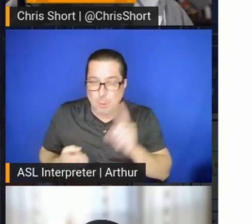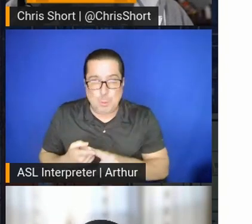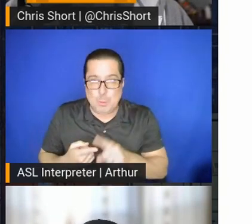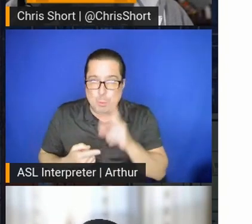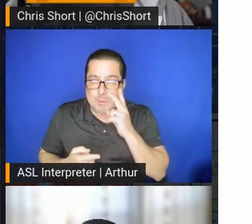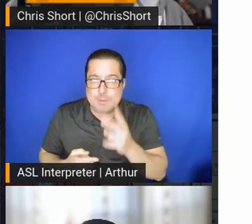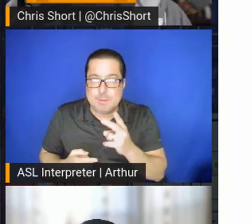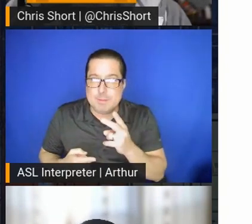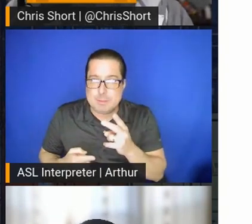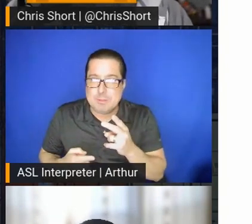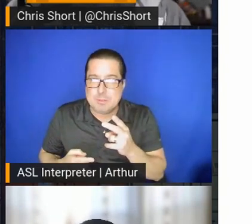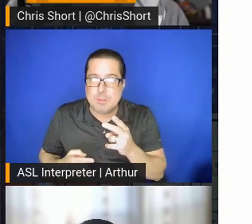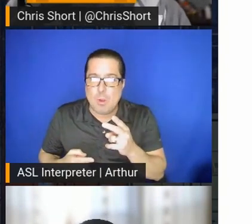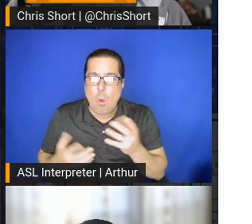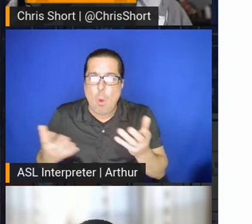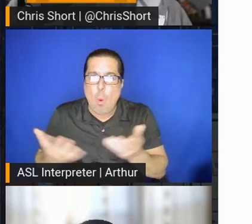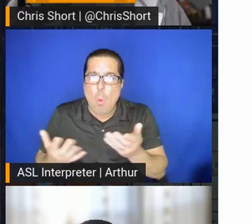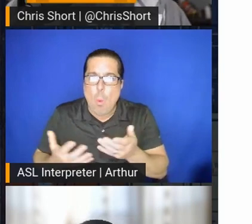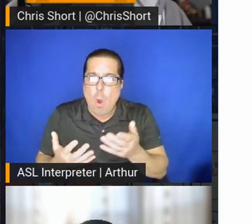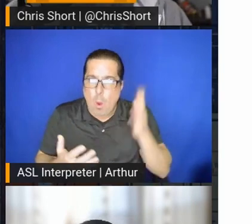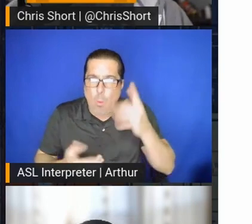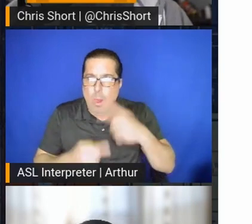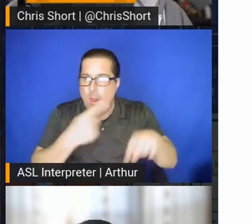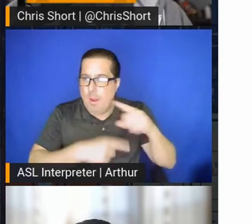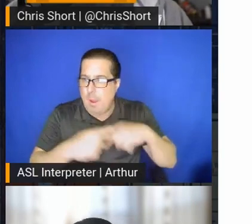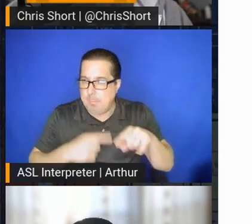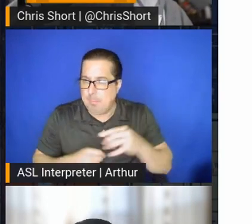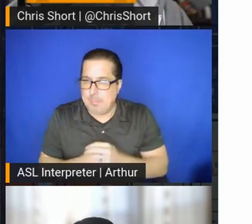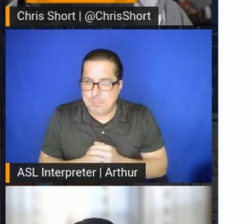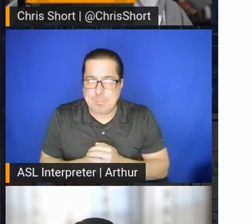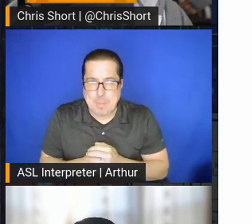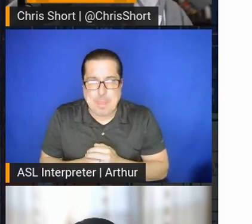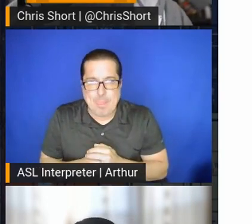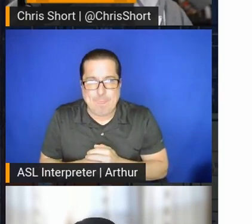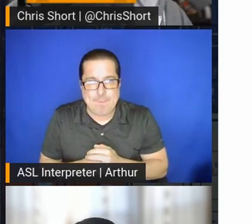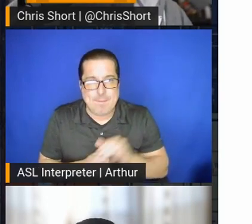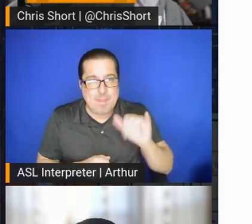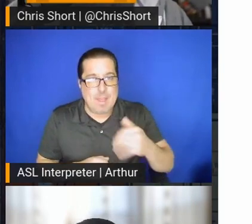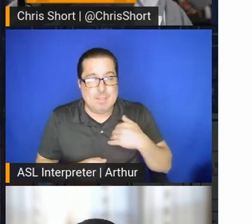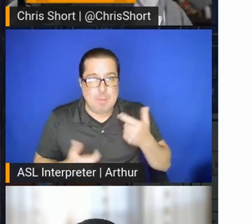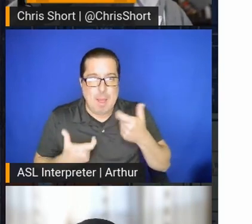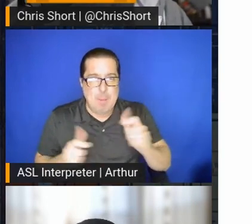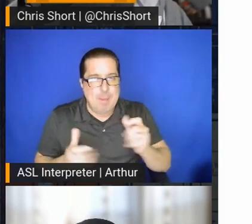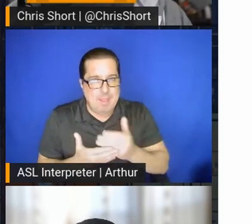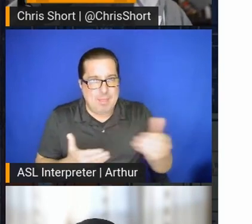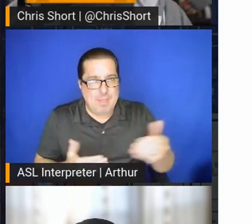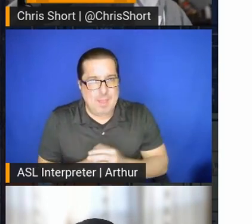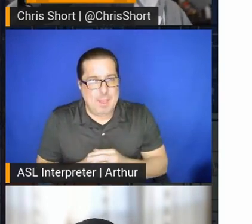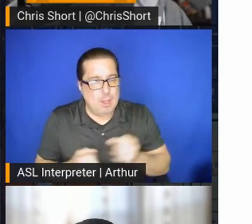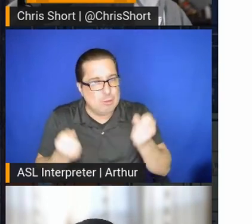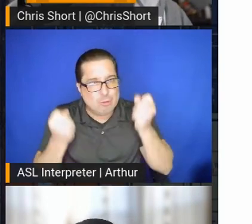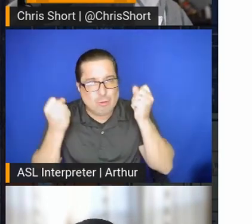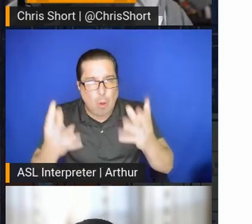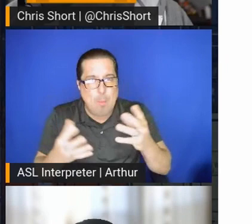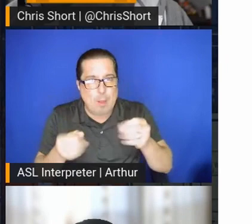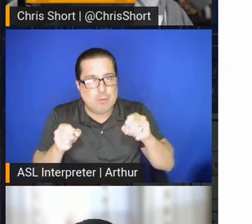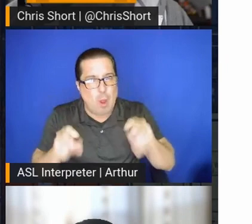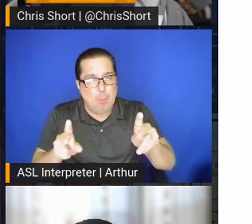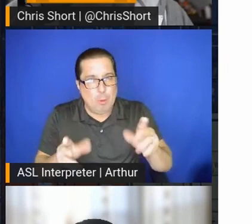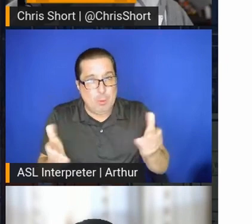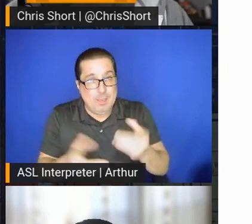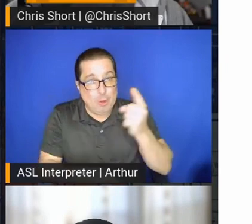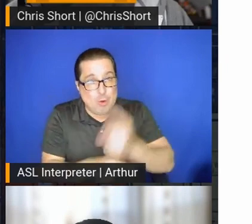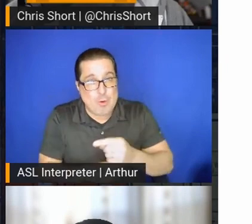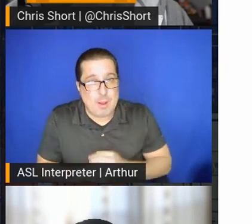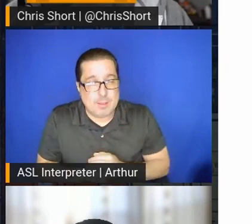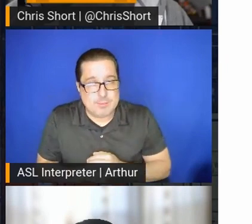see what's to come, right? Like, that's my big thing. There's so much opportunity here, right? There's,